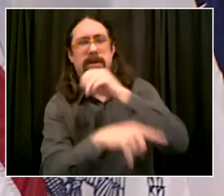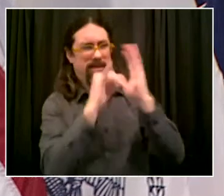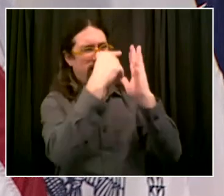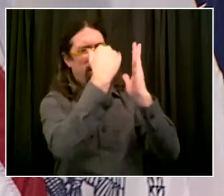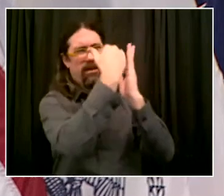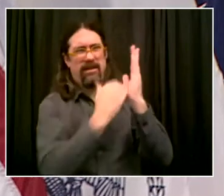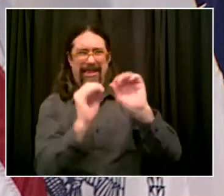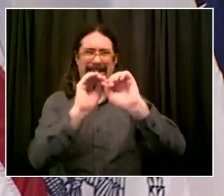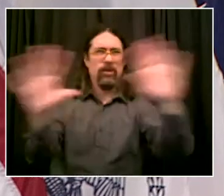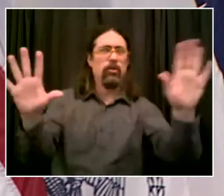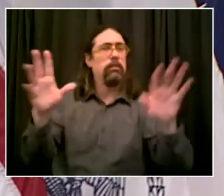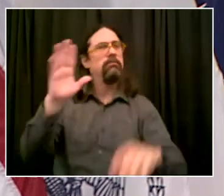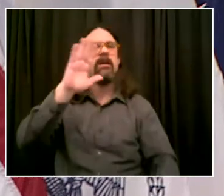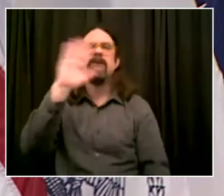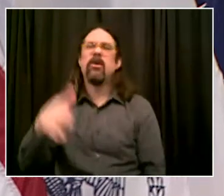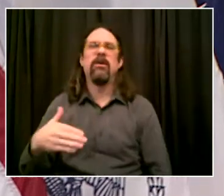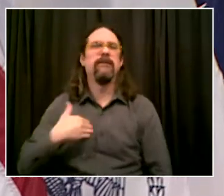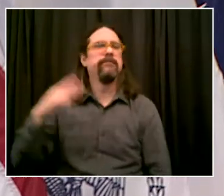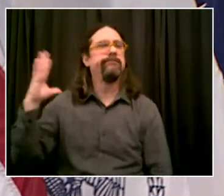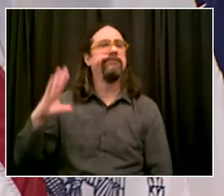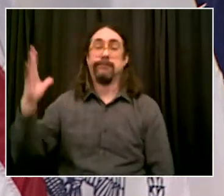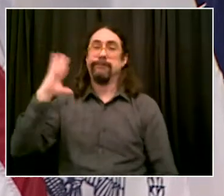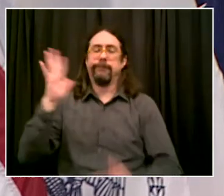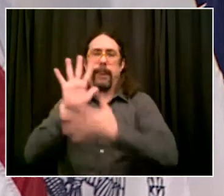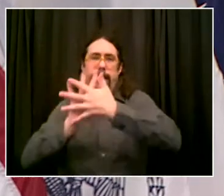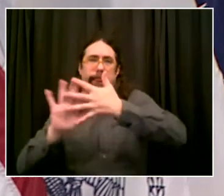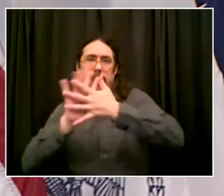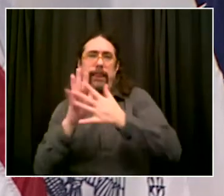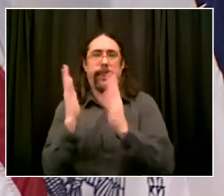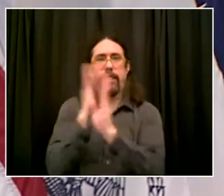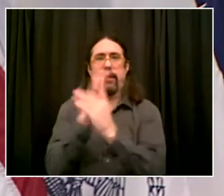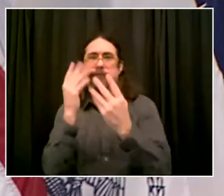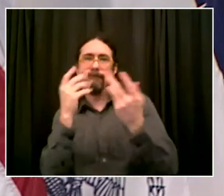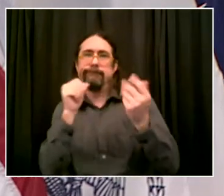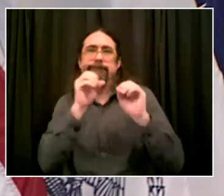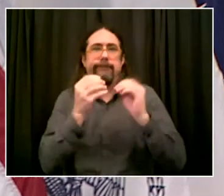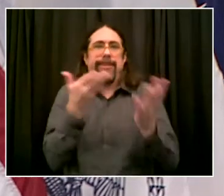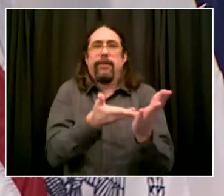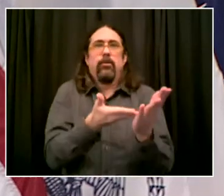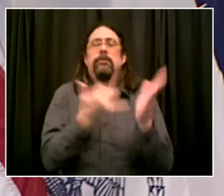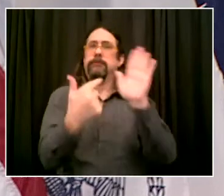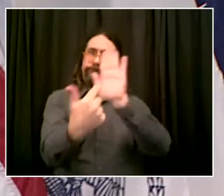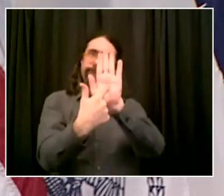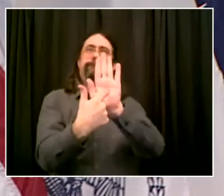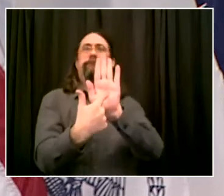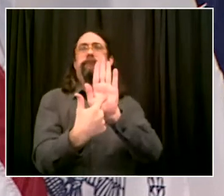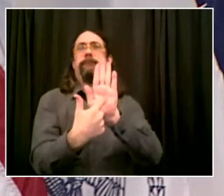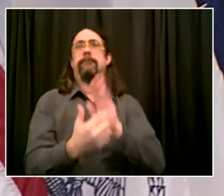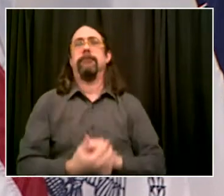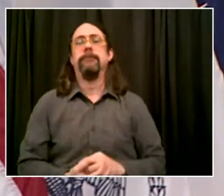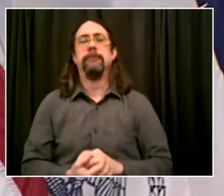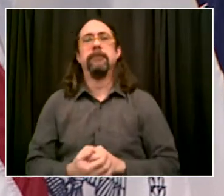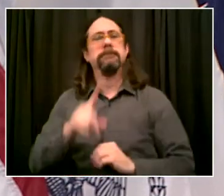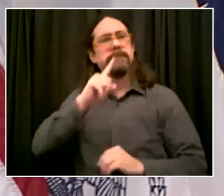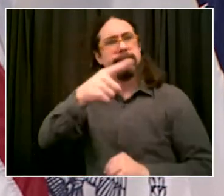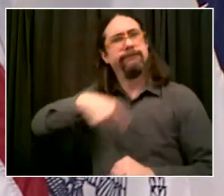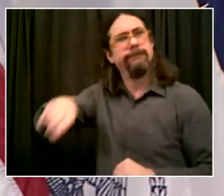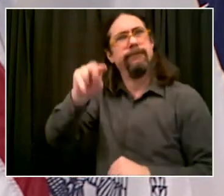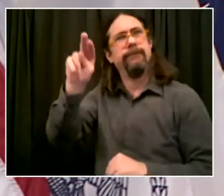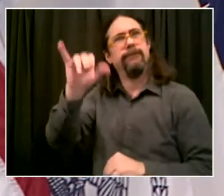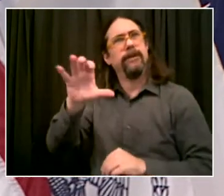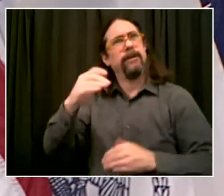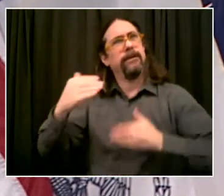doing perfectly well making the changes that we need to make, and there's a lot more coming in the next